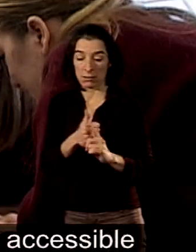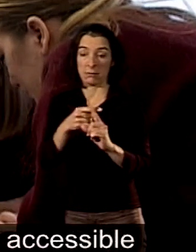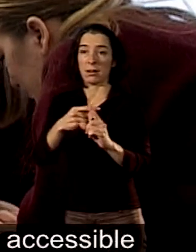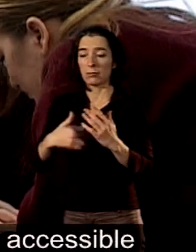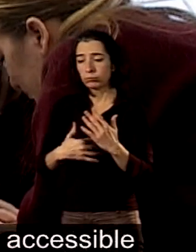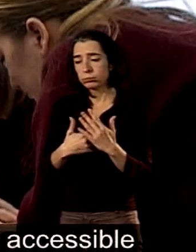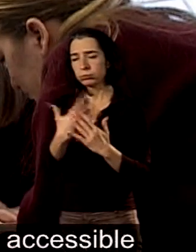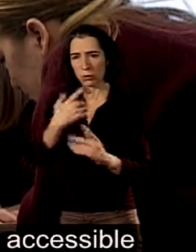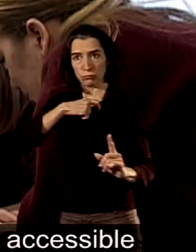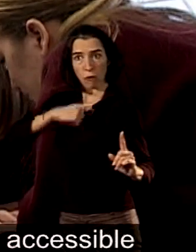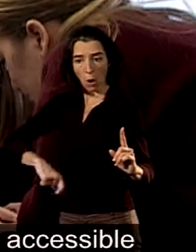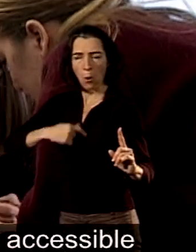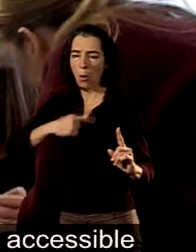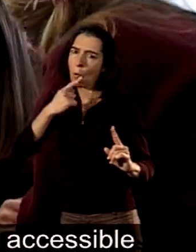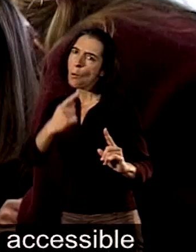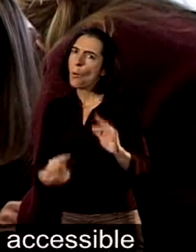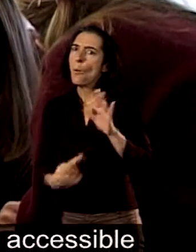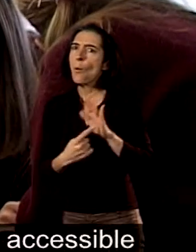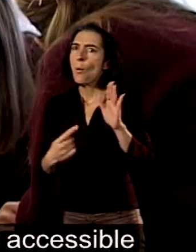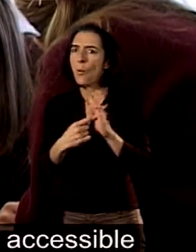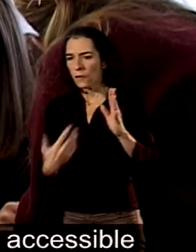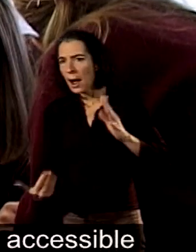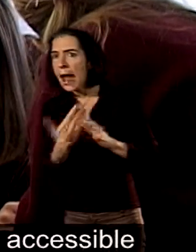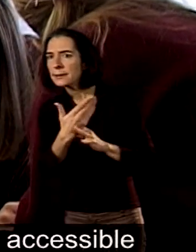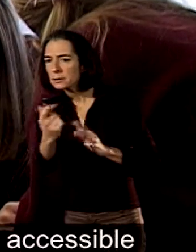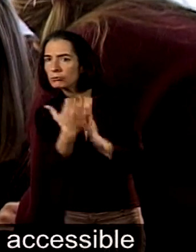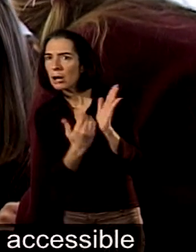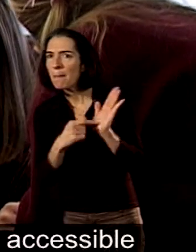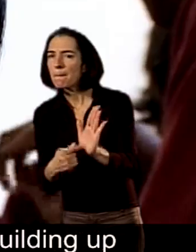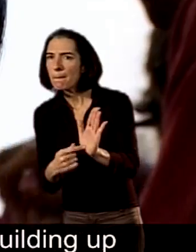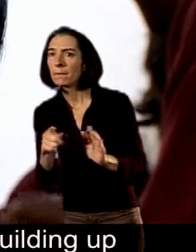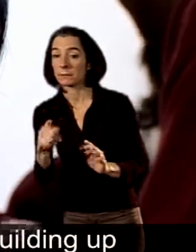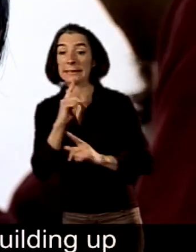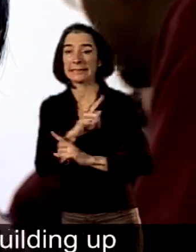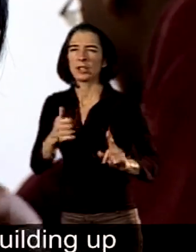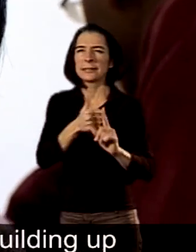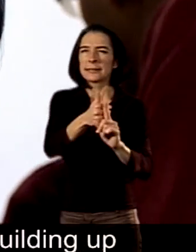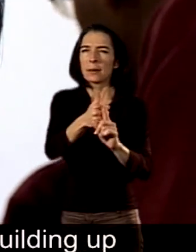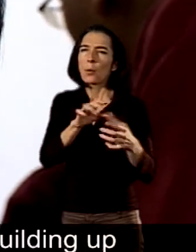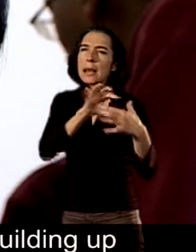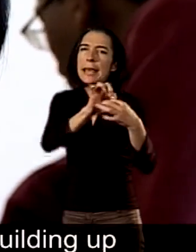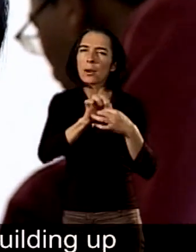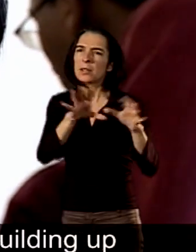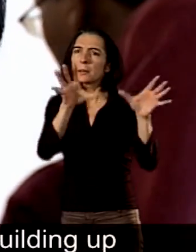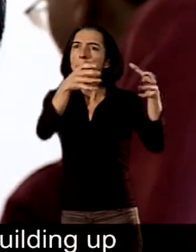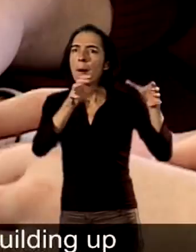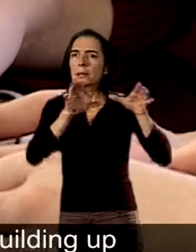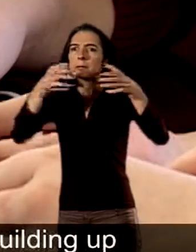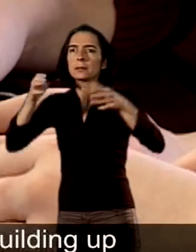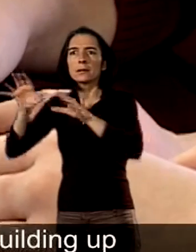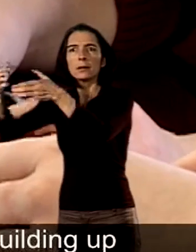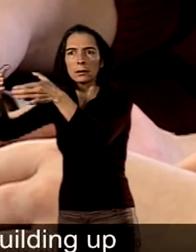curriculum accessible to disabled pupils. Teaching assistants are now linked to departments and so are building up considerable expertise